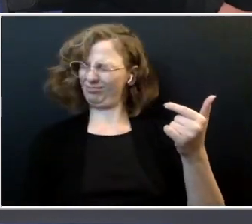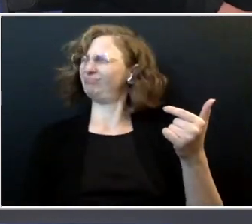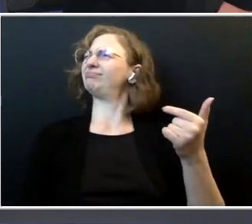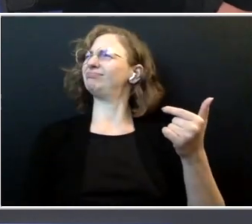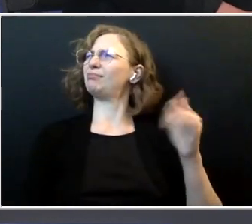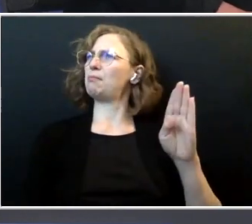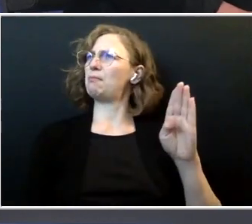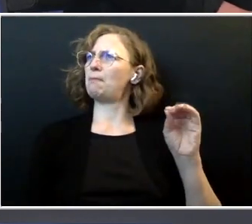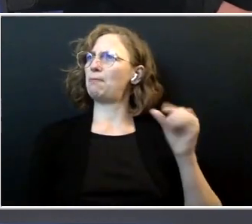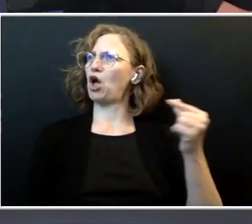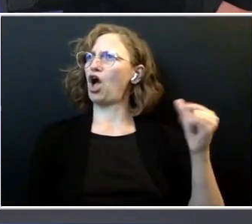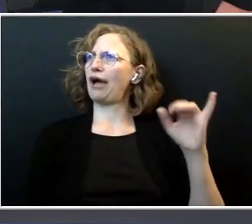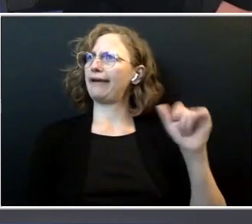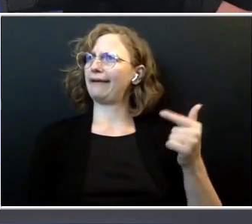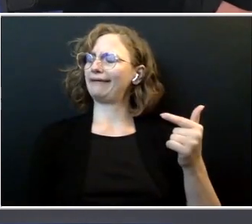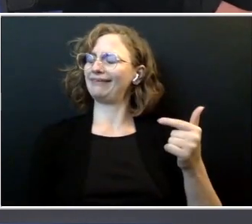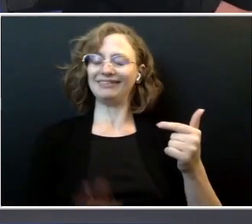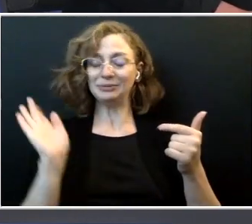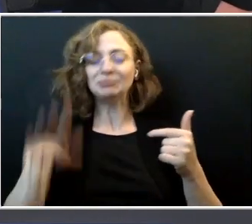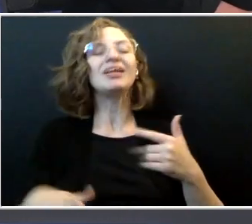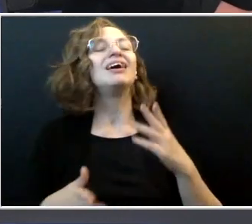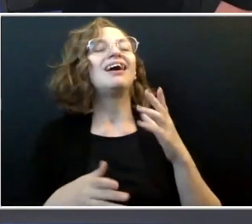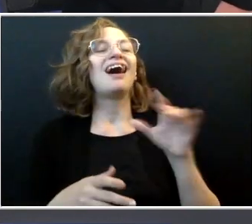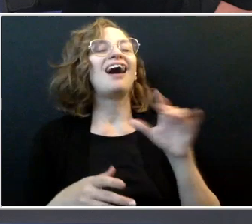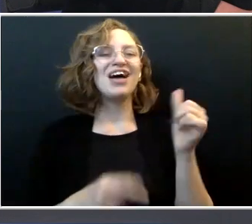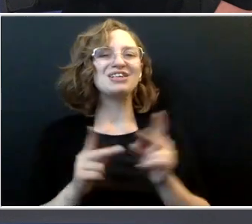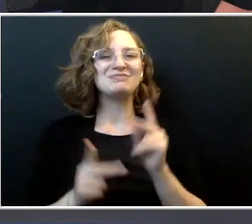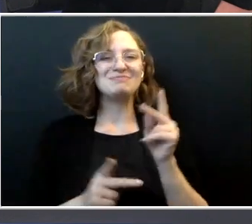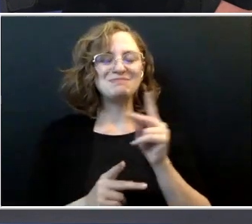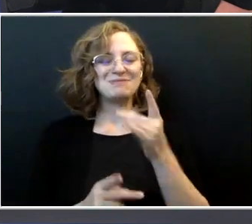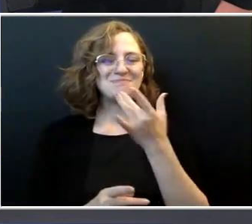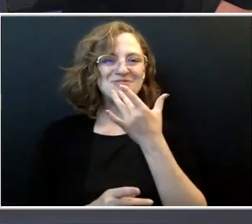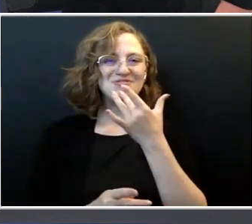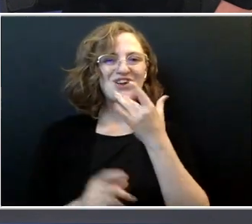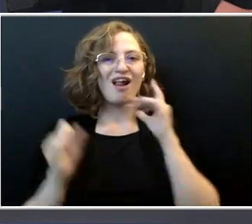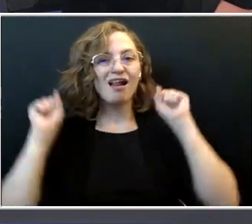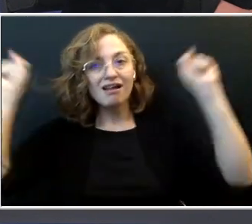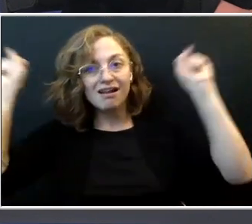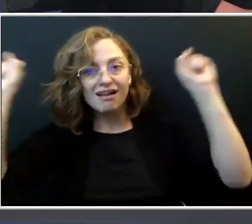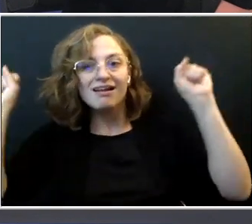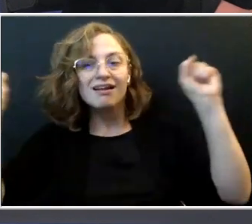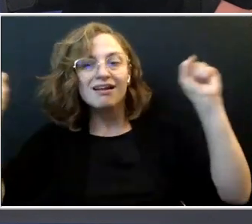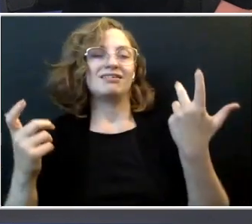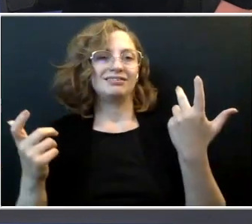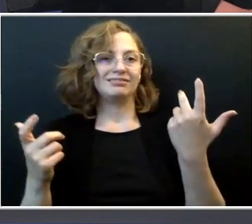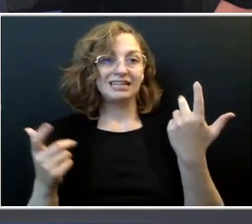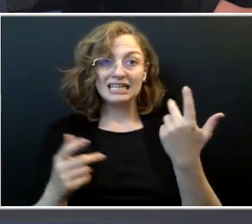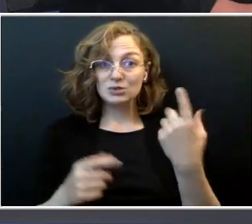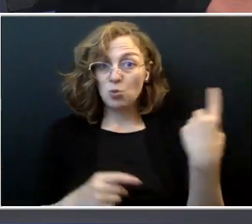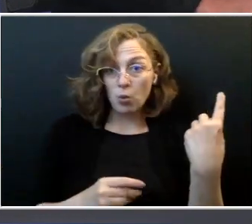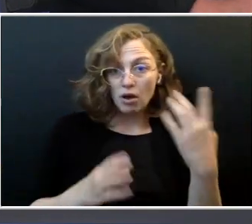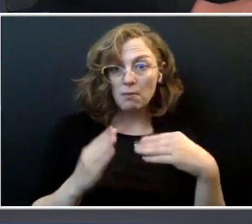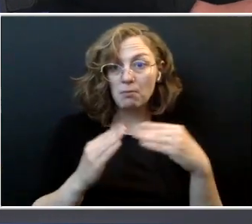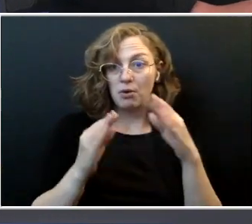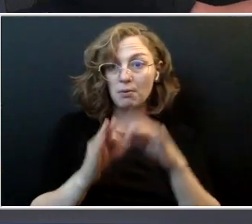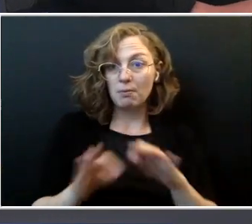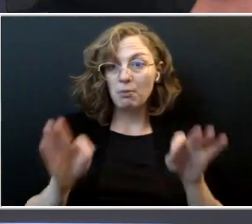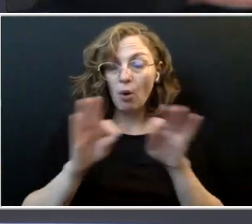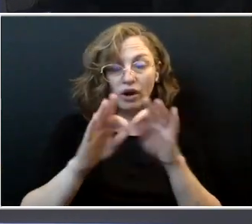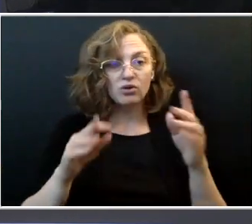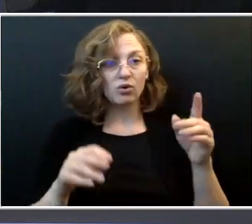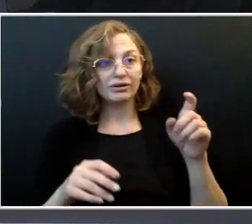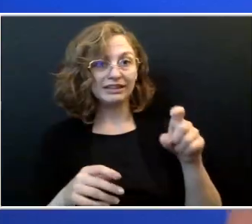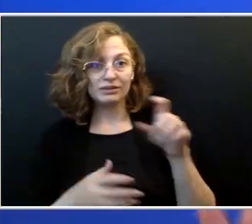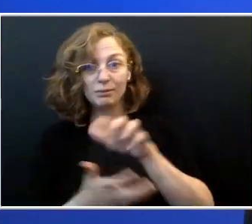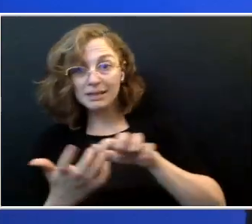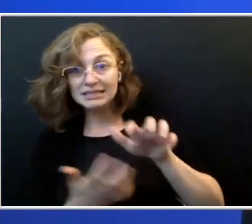prefer resistance training and lifting weights. How is it important to do one or the other or this or that or a mixture of all the above? Yeah, you gave us a great